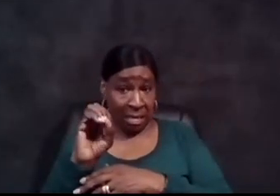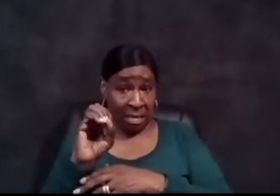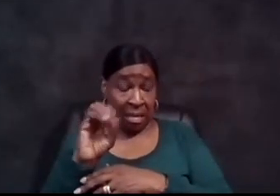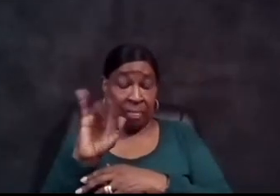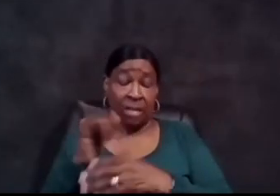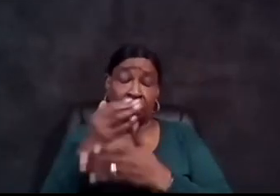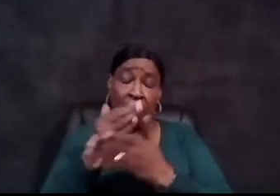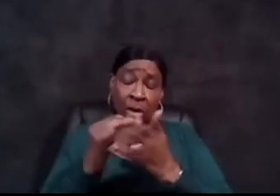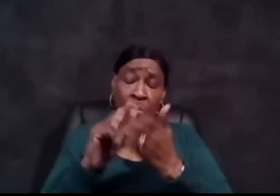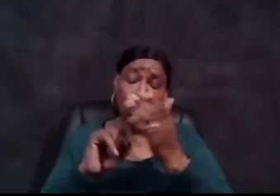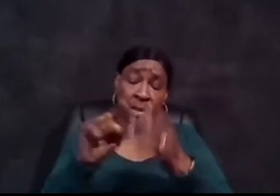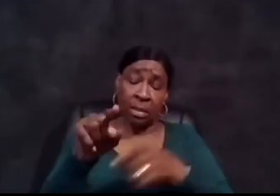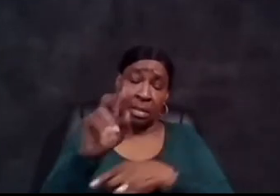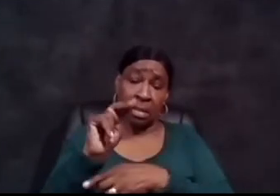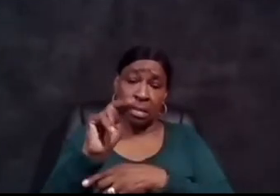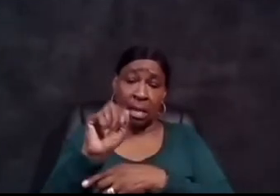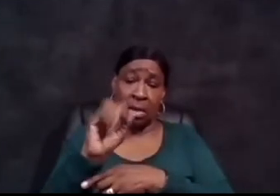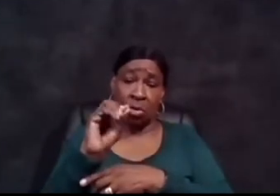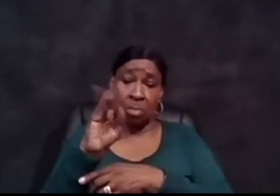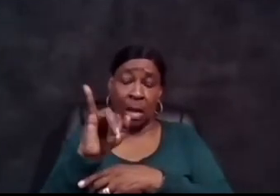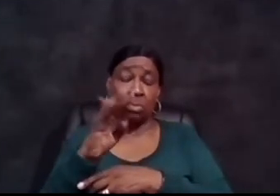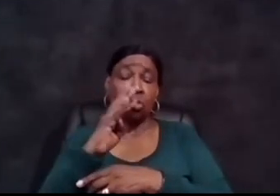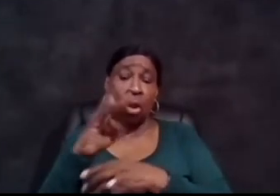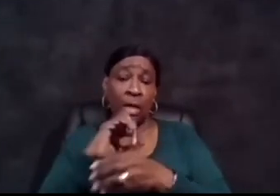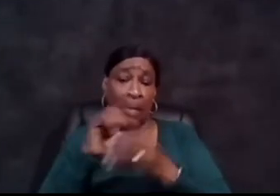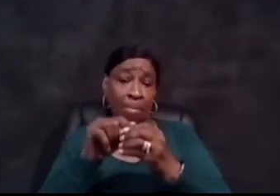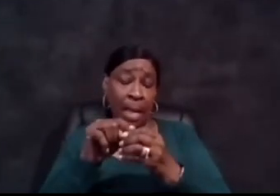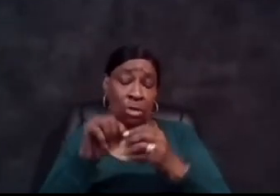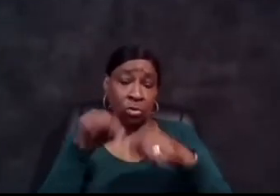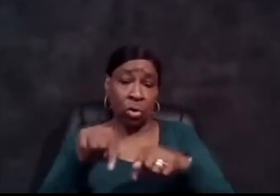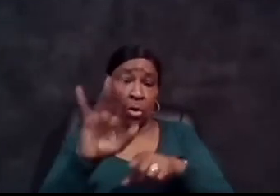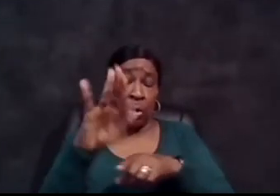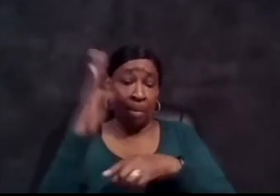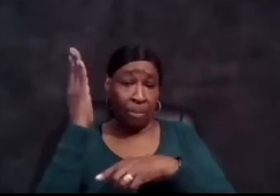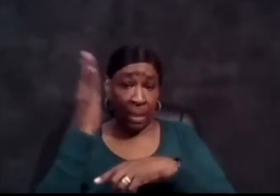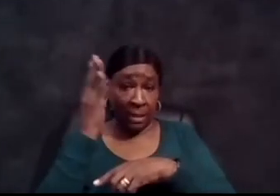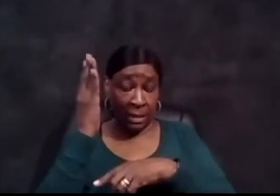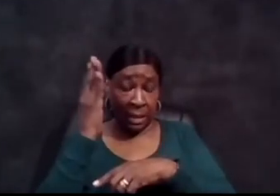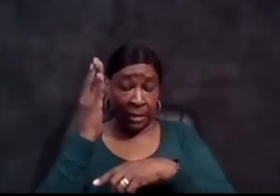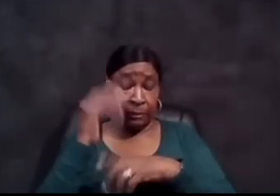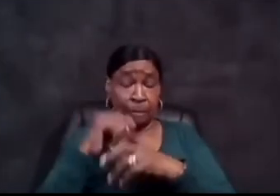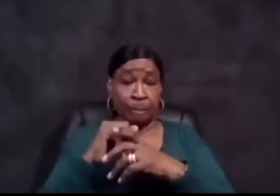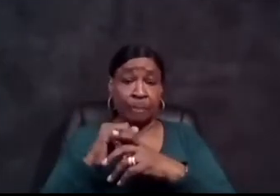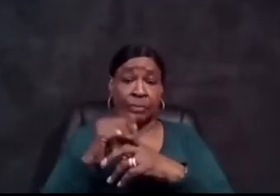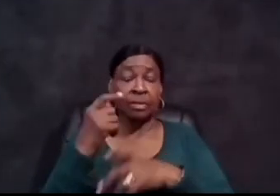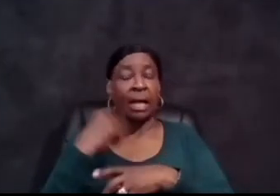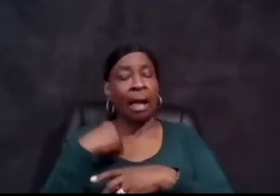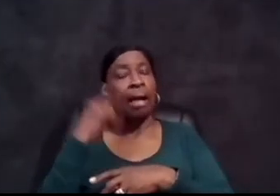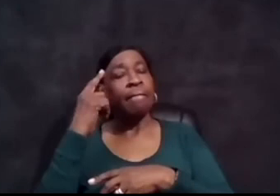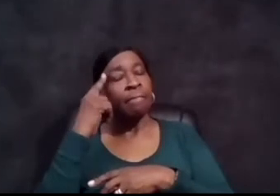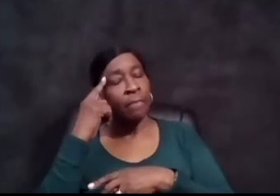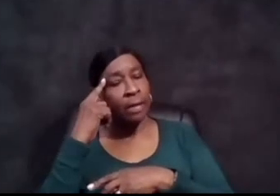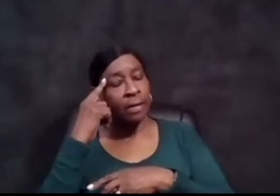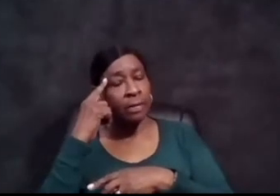the end of your talk. I love the connections that you were drawing. So I think